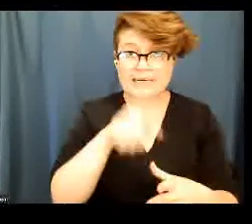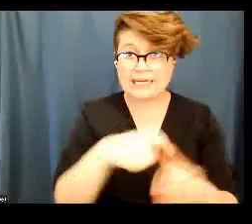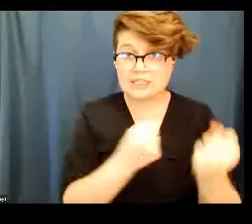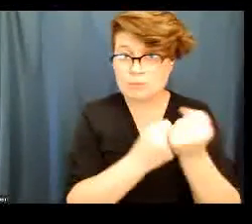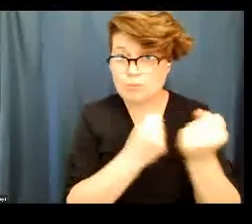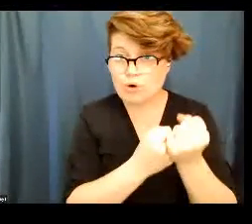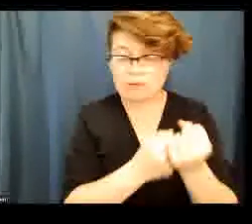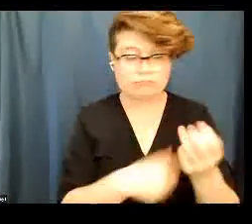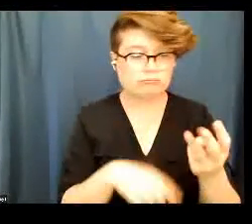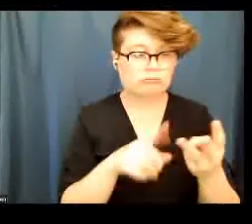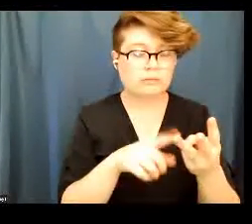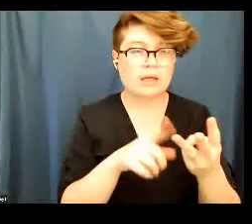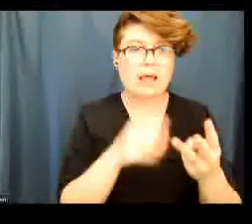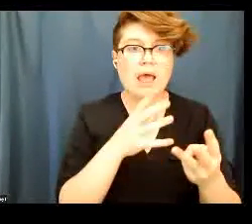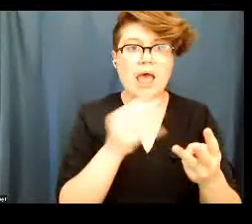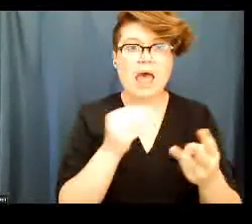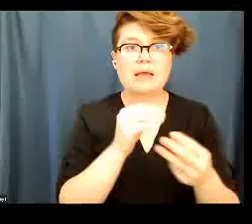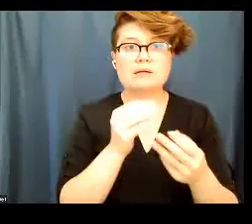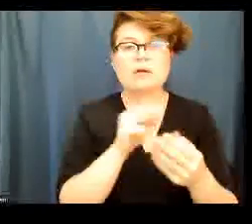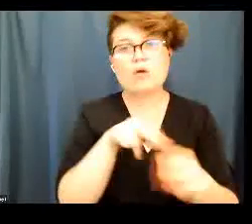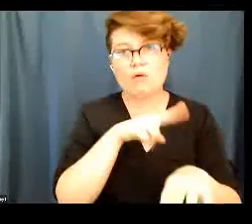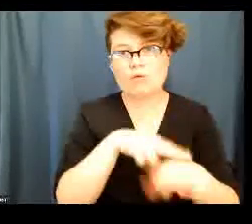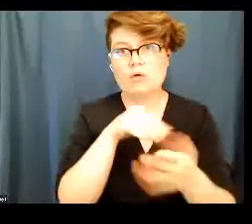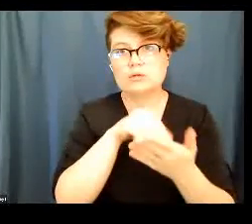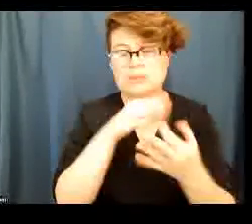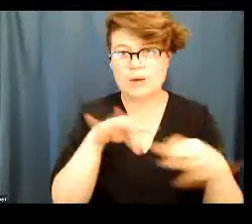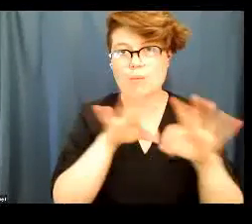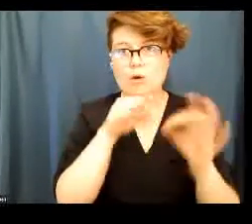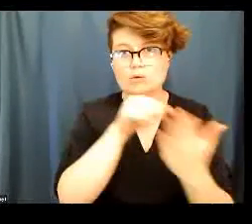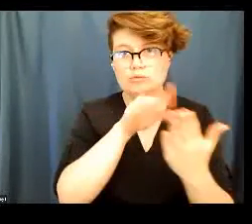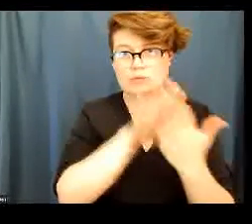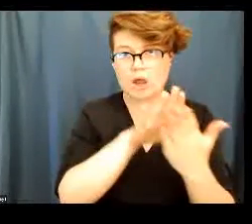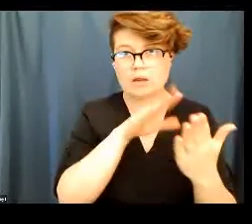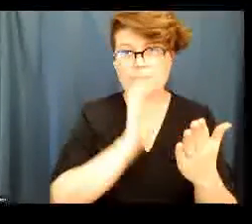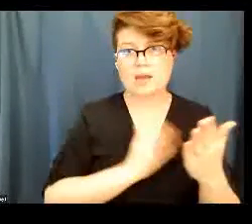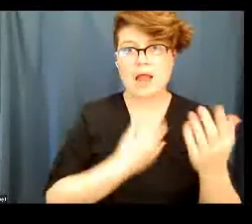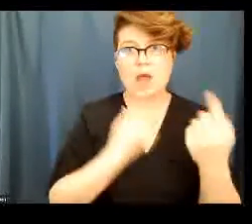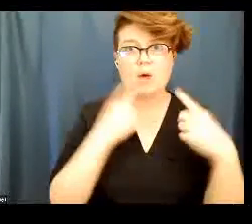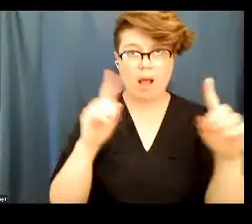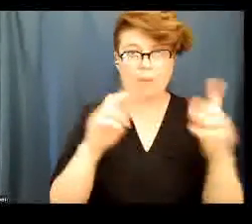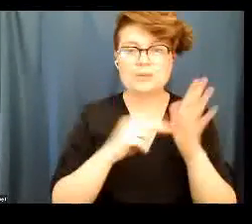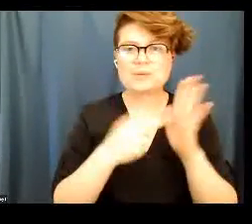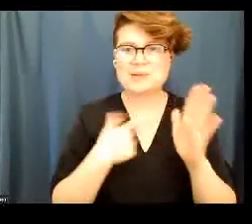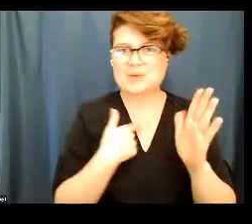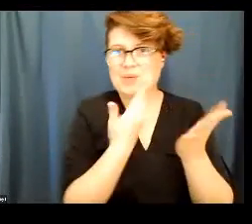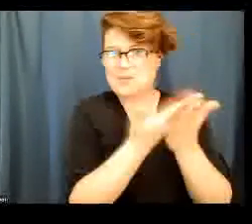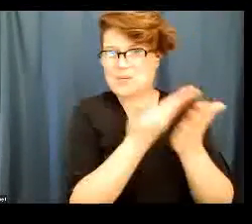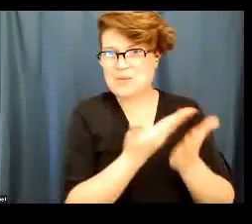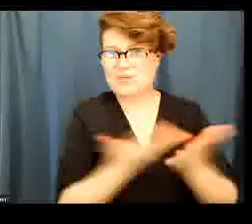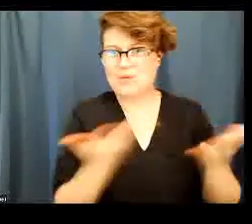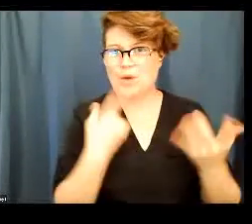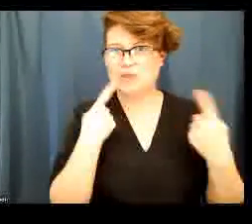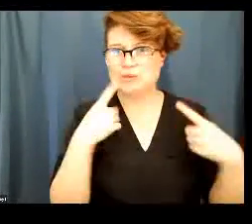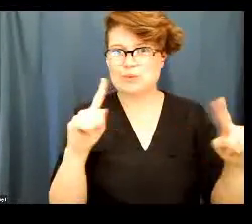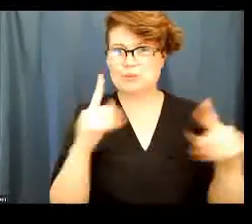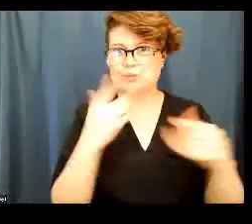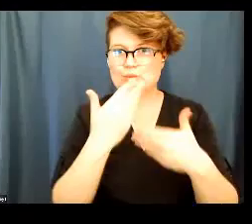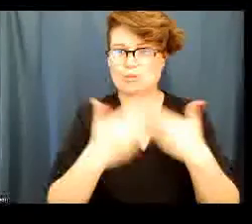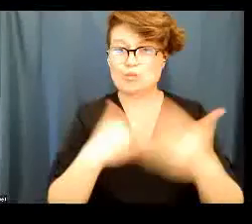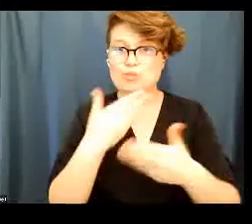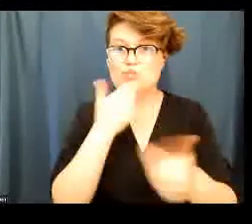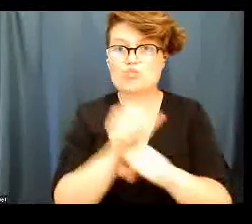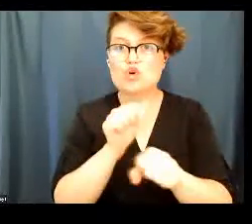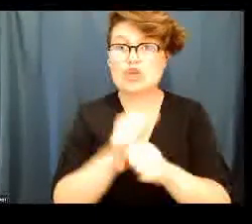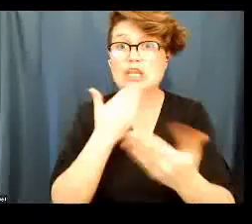then as we do this, we want to document our accomplishments so that we can build on what's working well, as well as